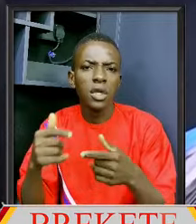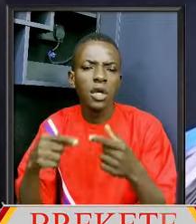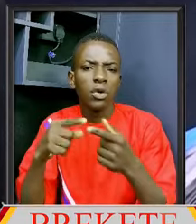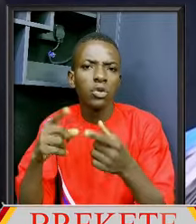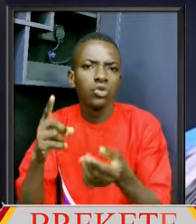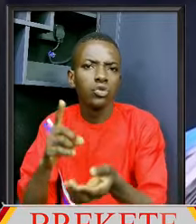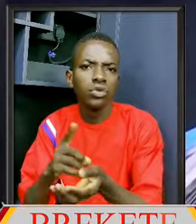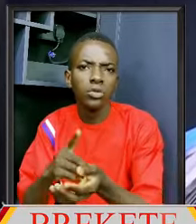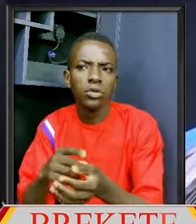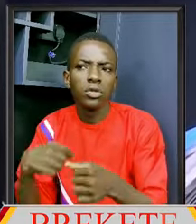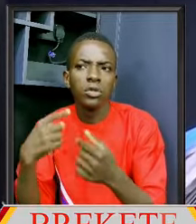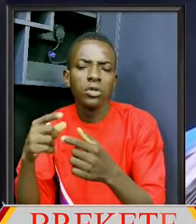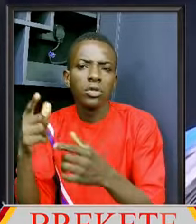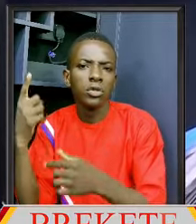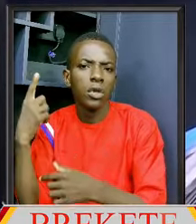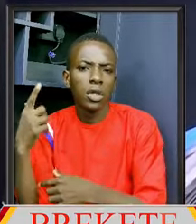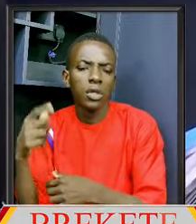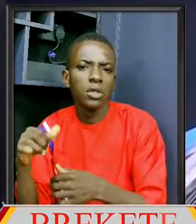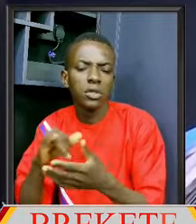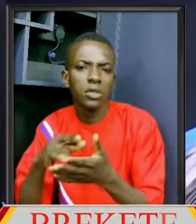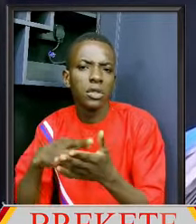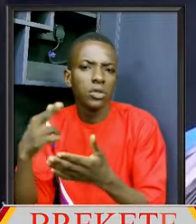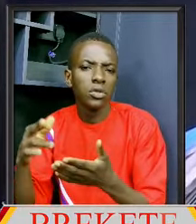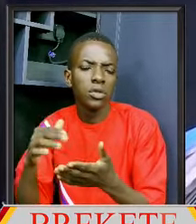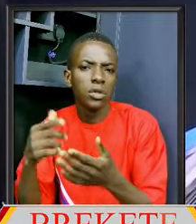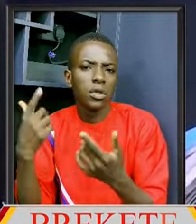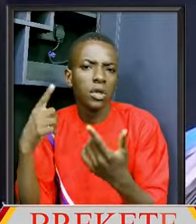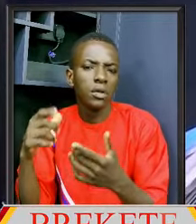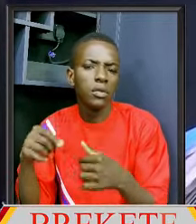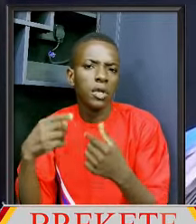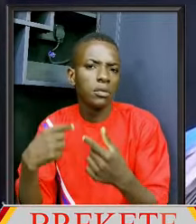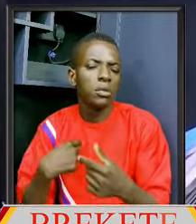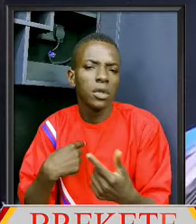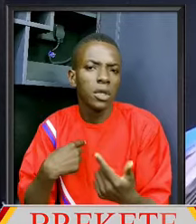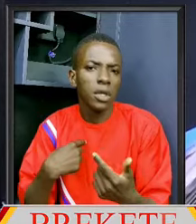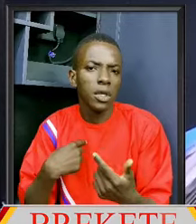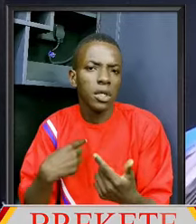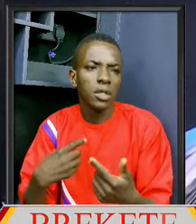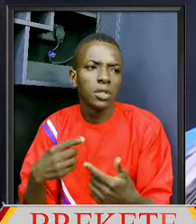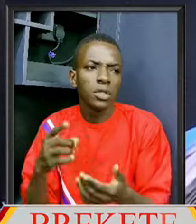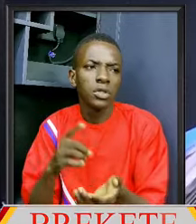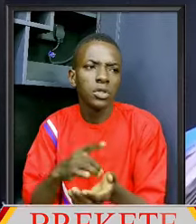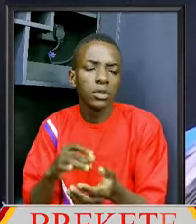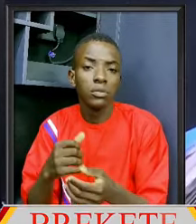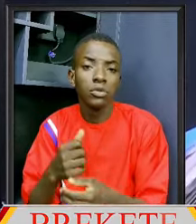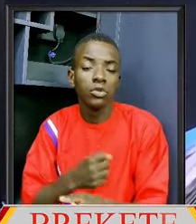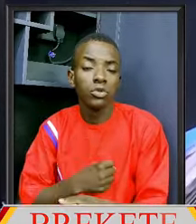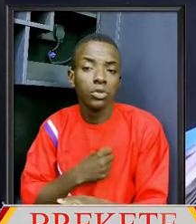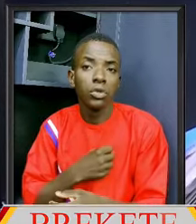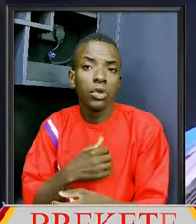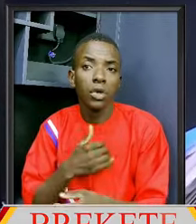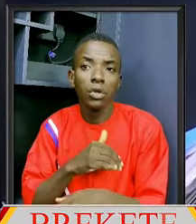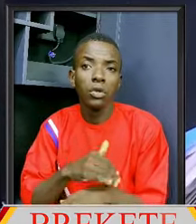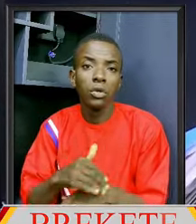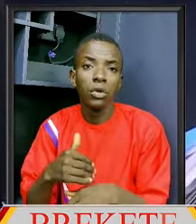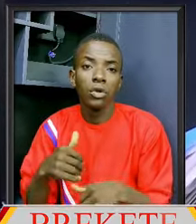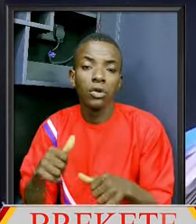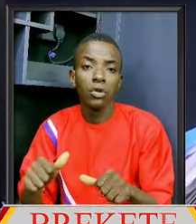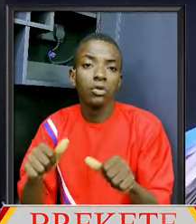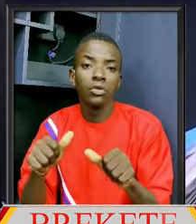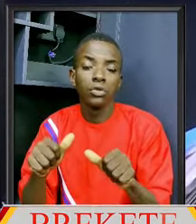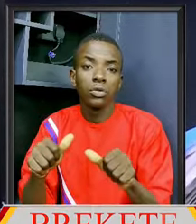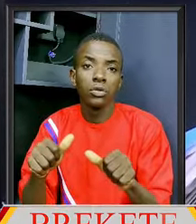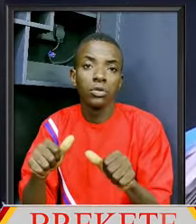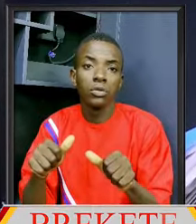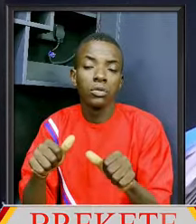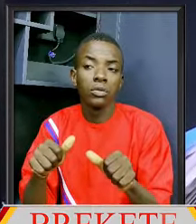how I went to the doctor. He said, I should go to the lab. This is the result the lab gave me. And the doctor said, I'm sorry. You have no choice. You have to continue taking